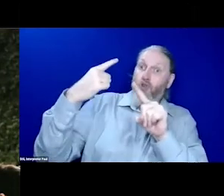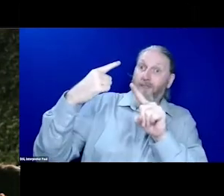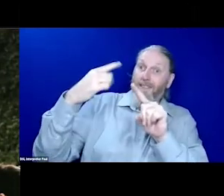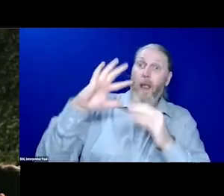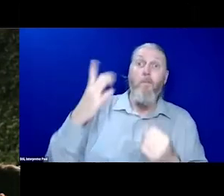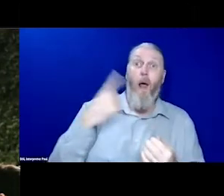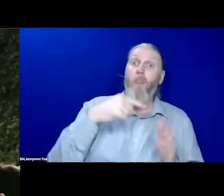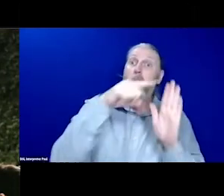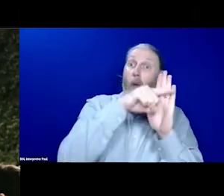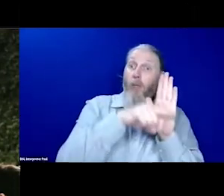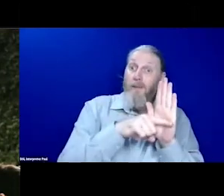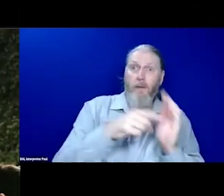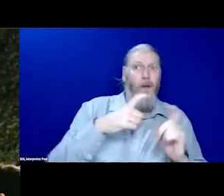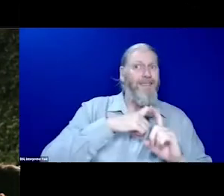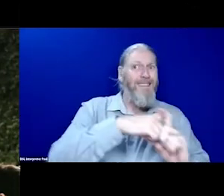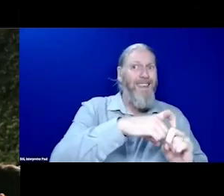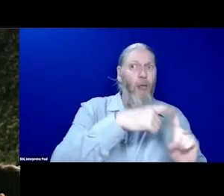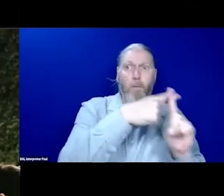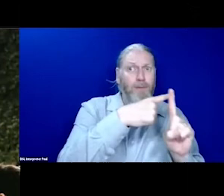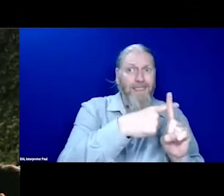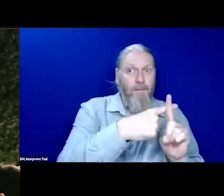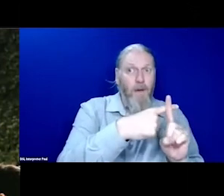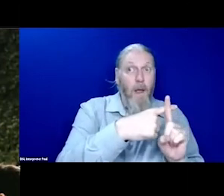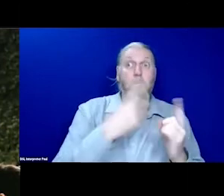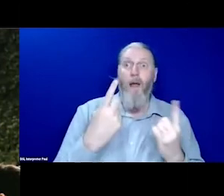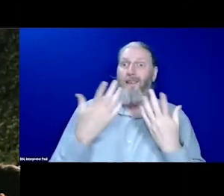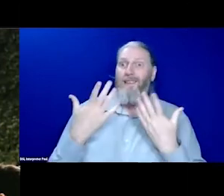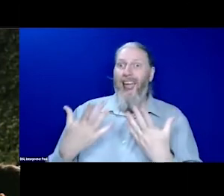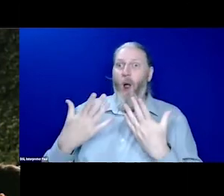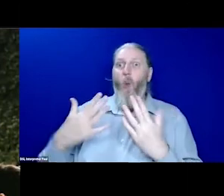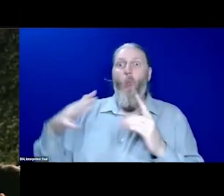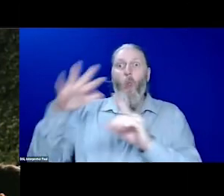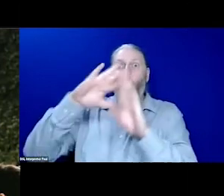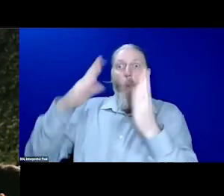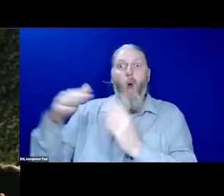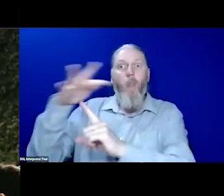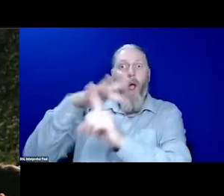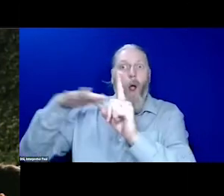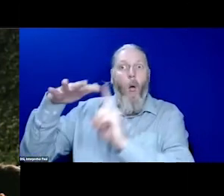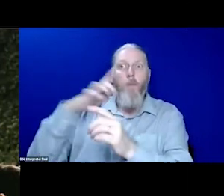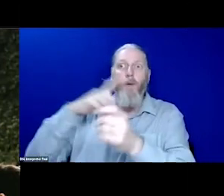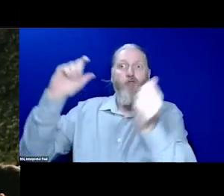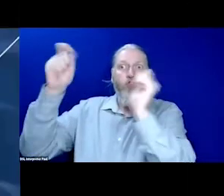But in the face of a rapidly changing climate, this becomes ever more urgent.